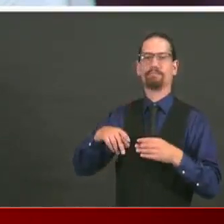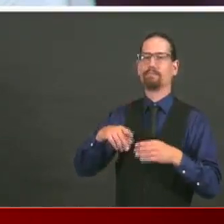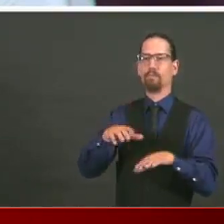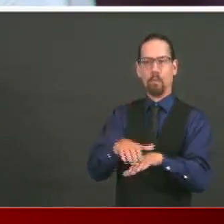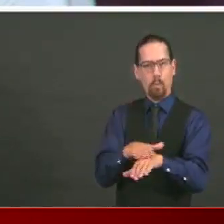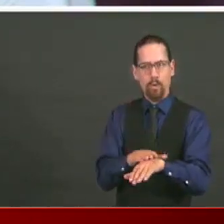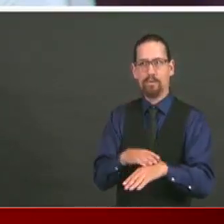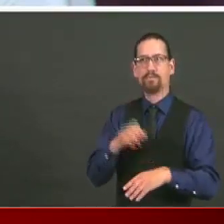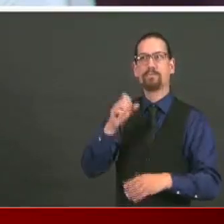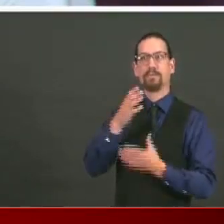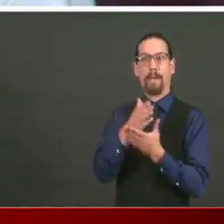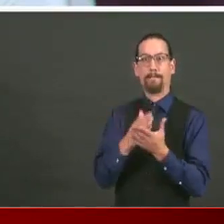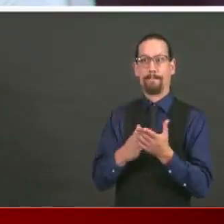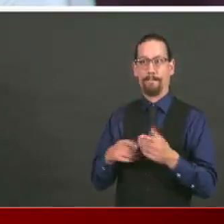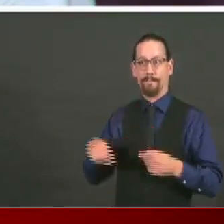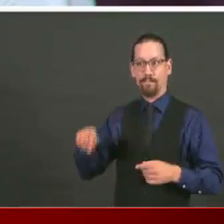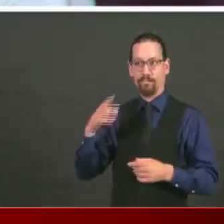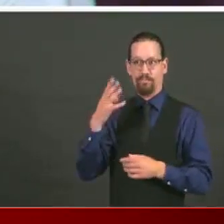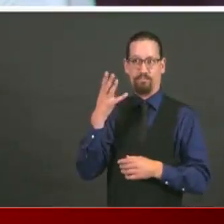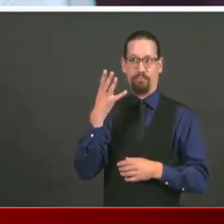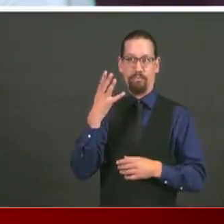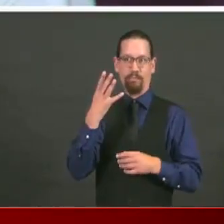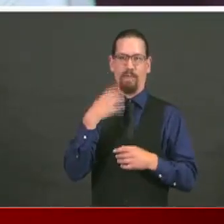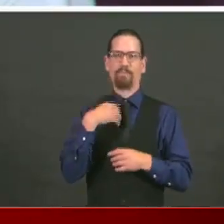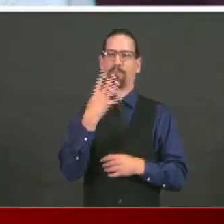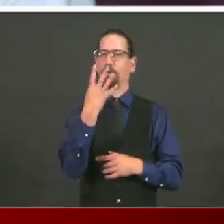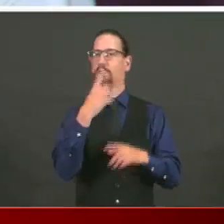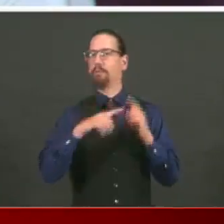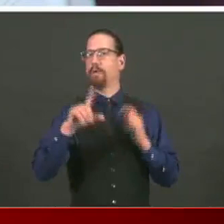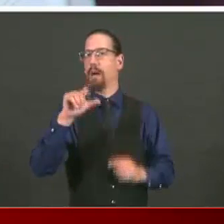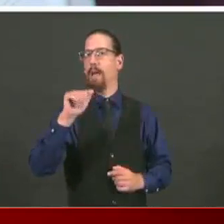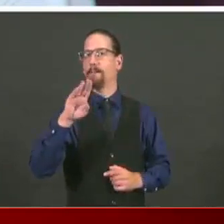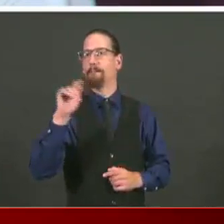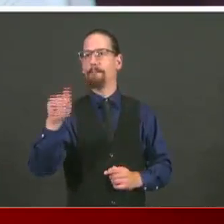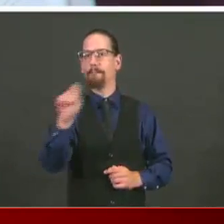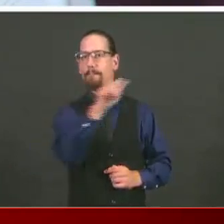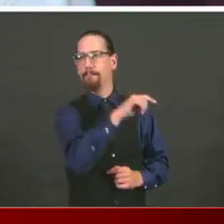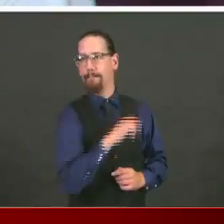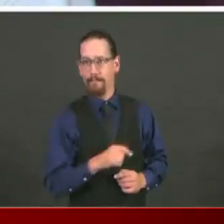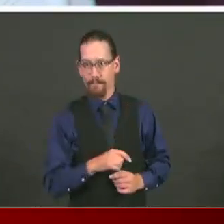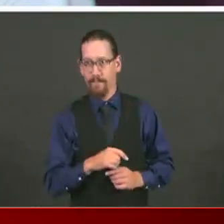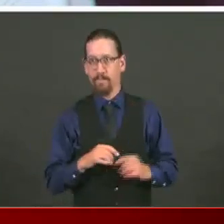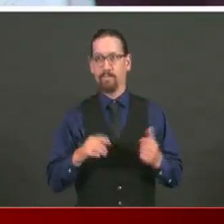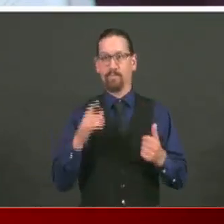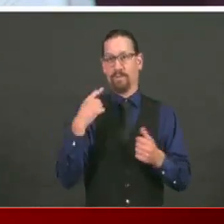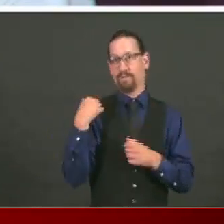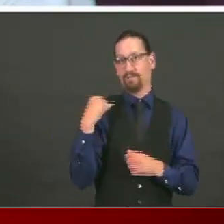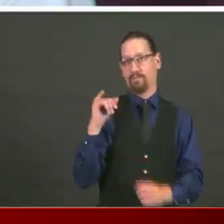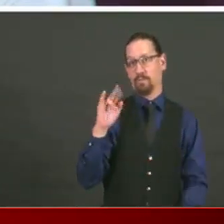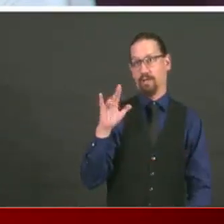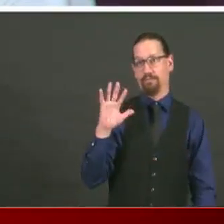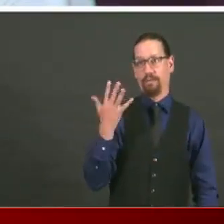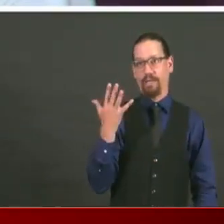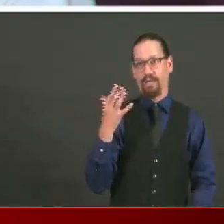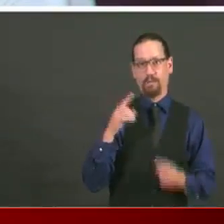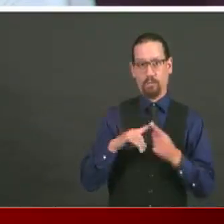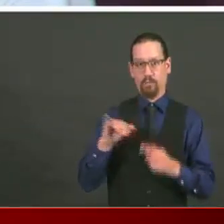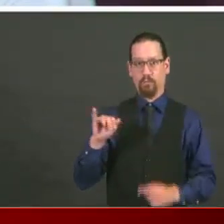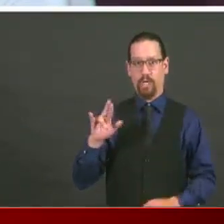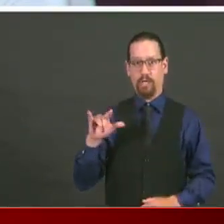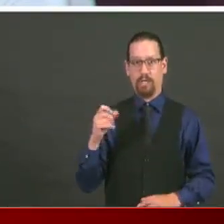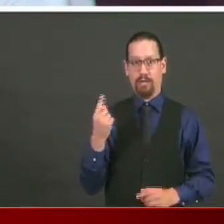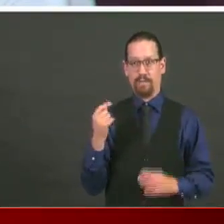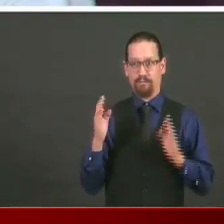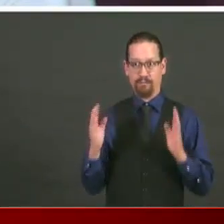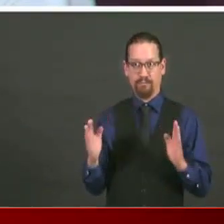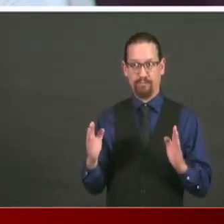we have for different labs for results received the week of July 5th to July 11th. These numbers are the average